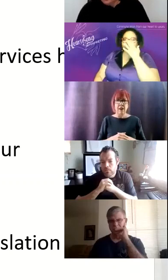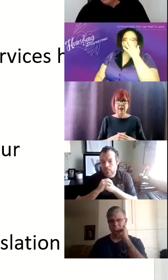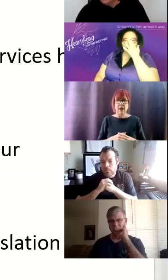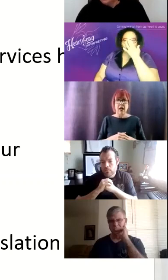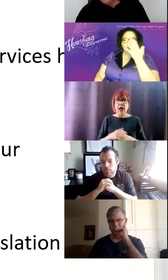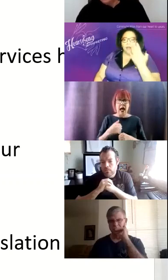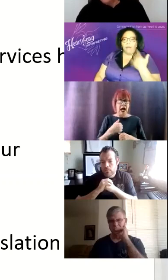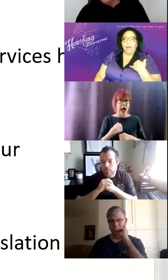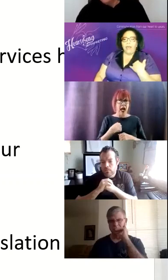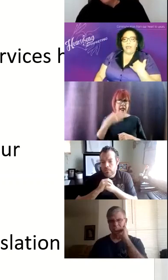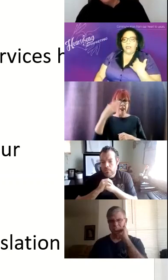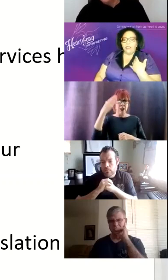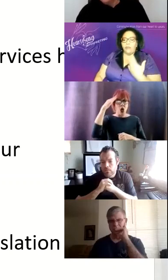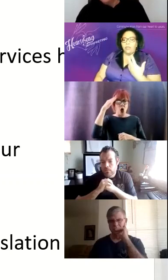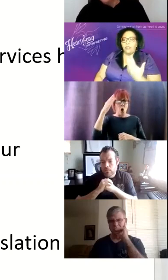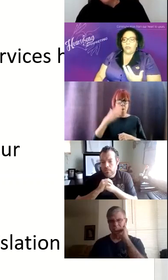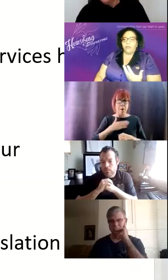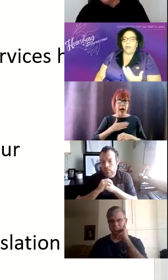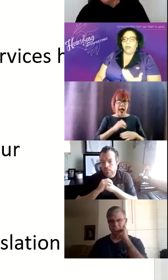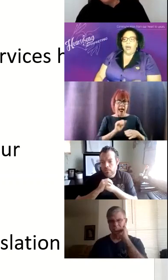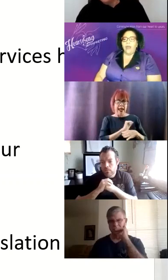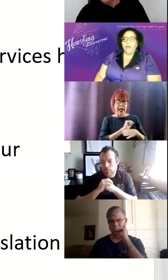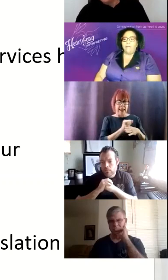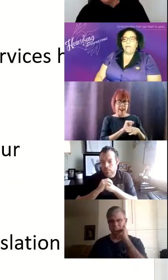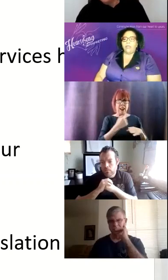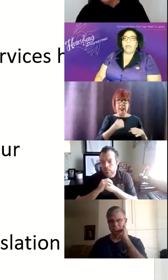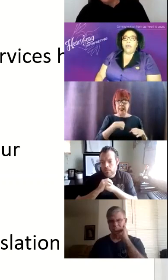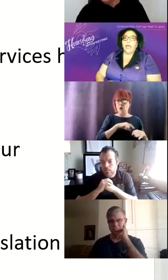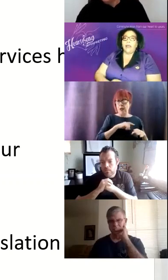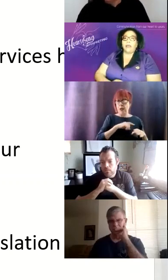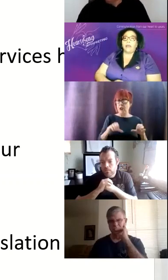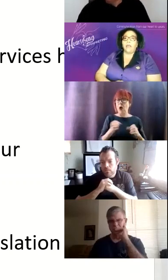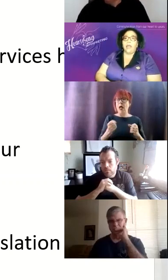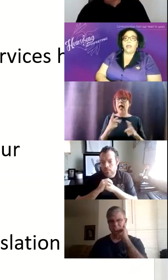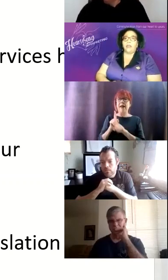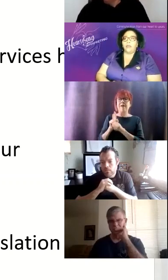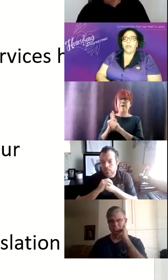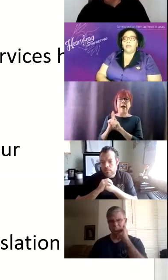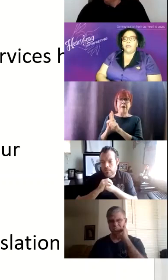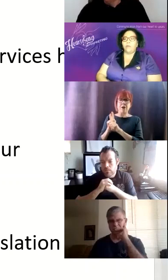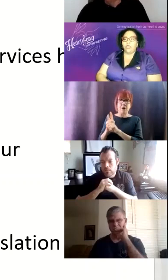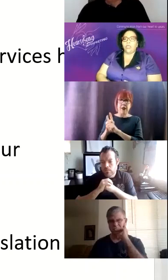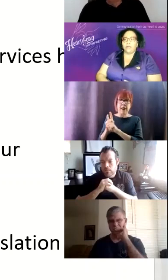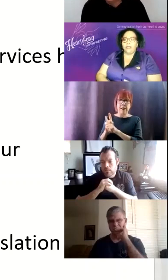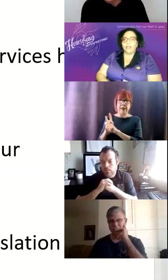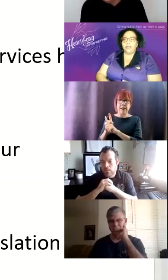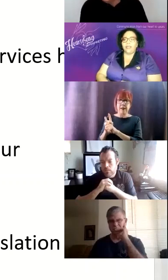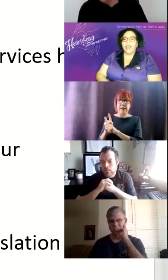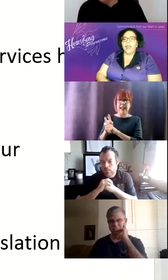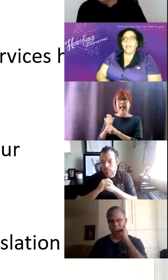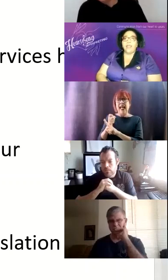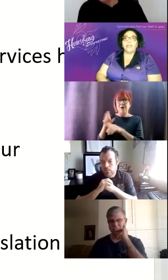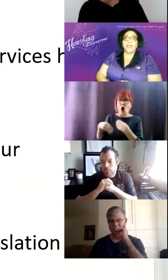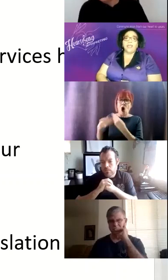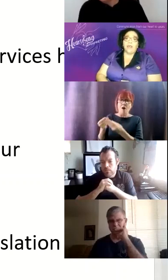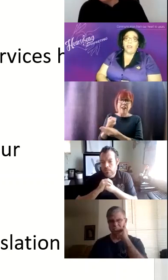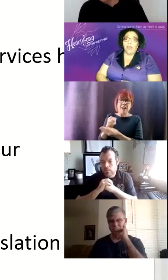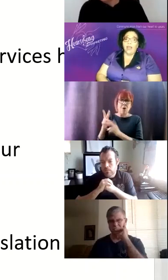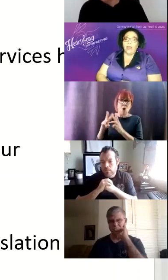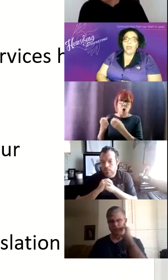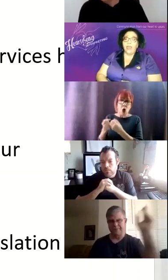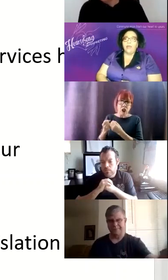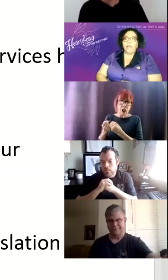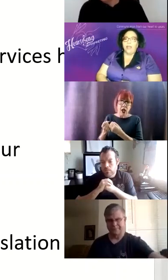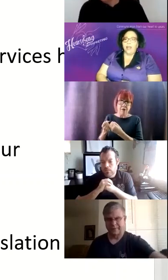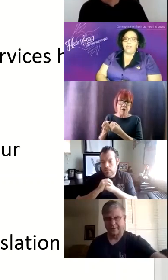I know my agency, we do a lot of mentoring and doing some workshops and things like that. And that is cut down a